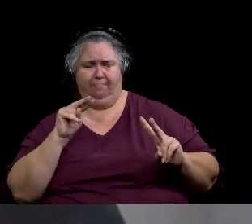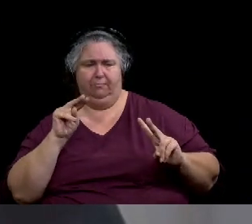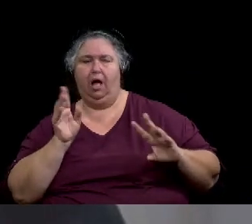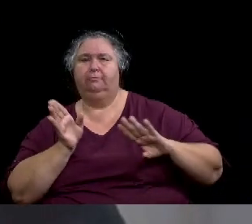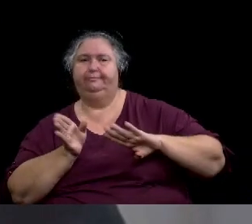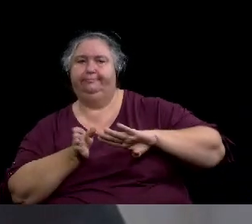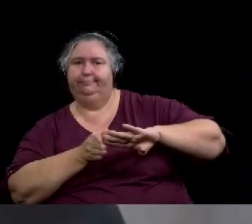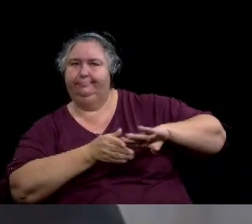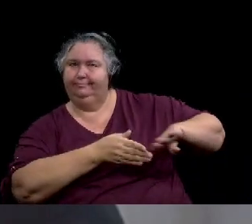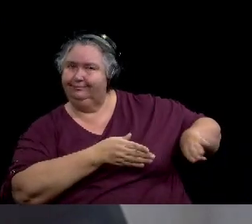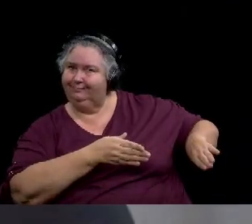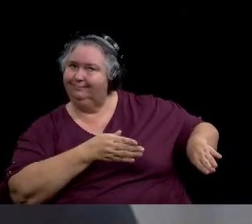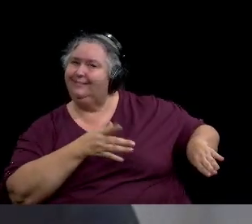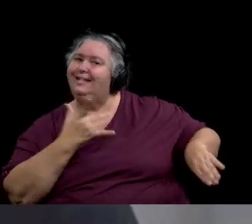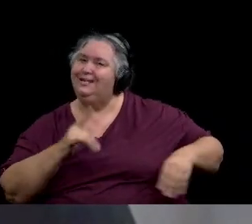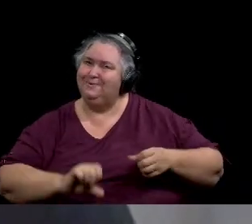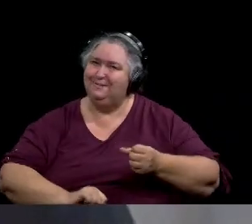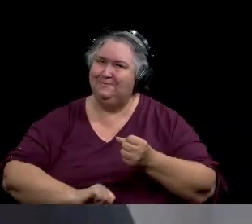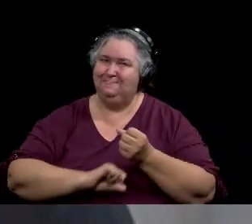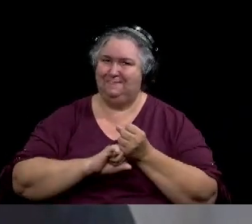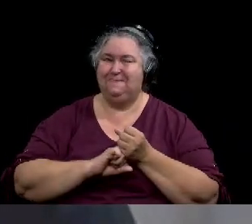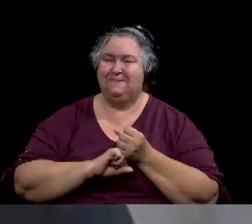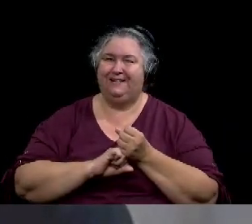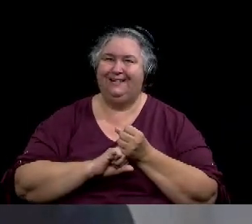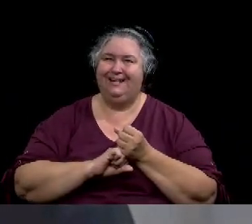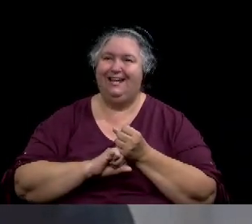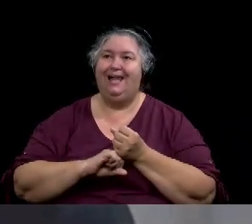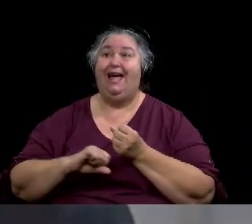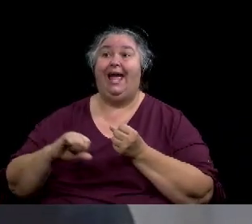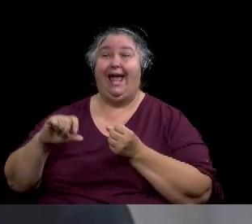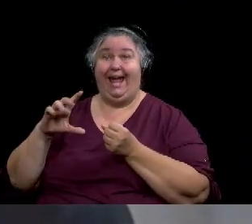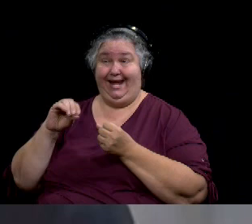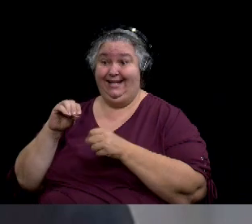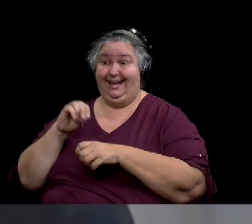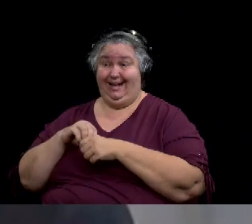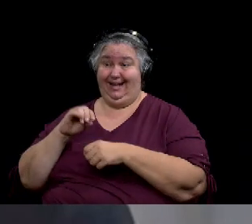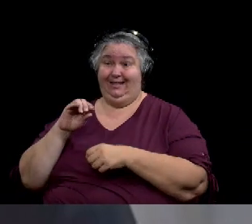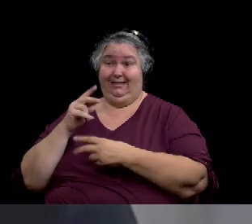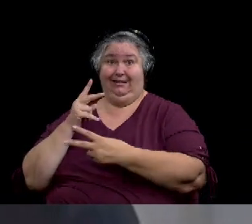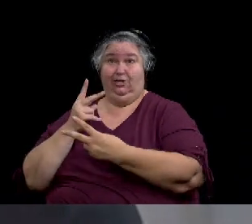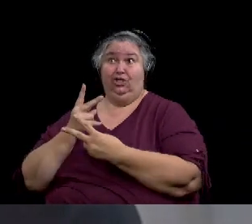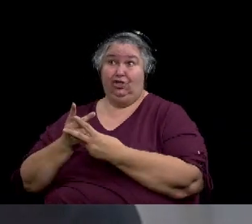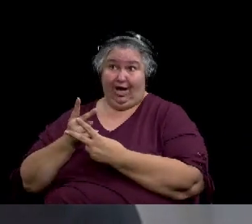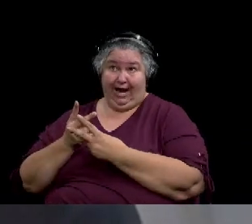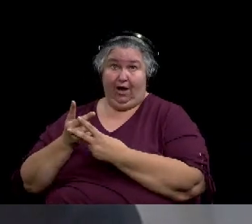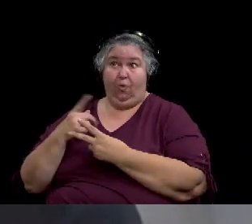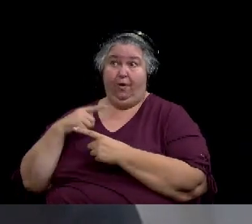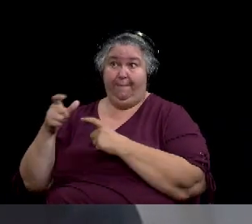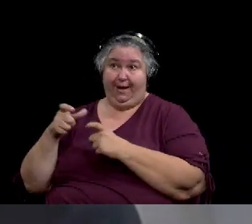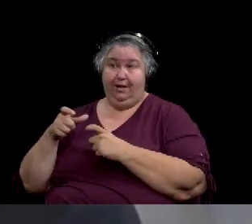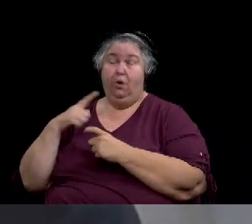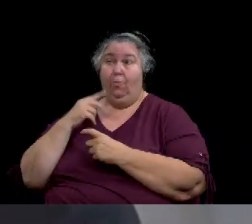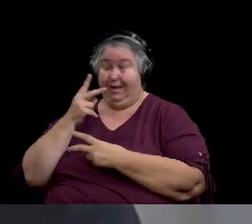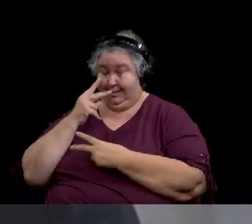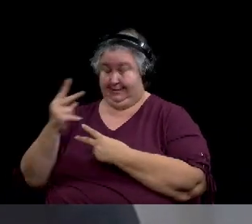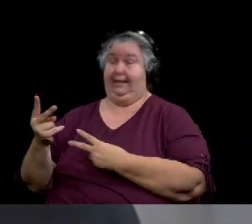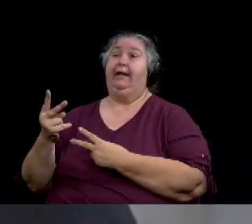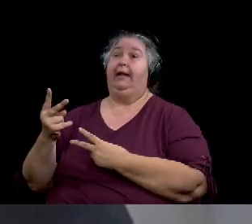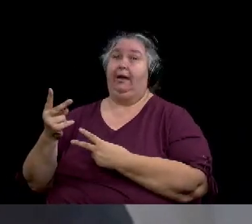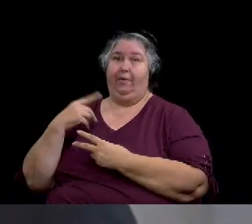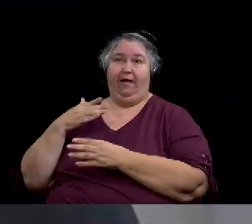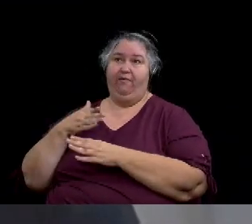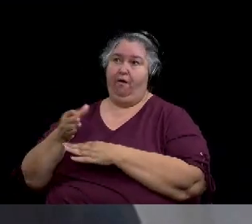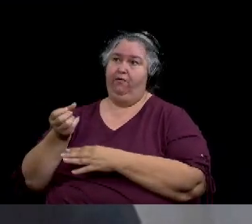And being that the county manages the jail, we get a first line look at mental illness. We've got over